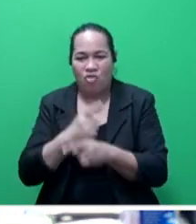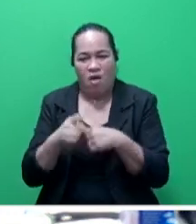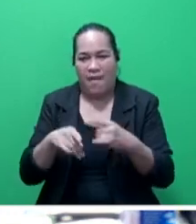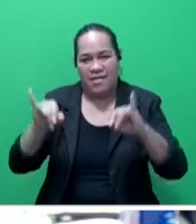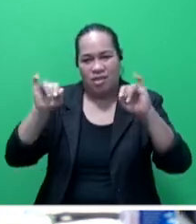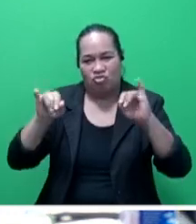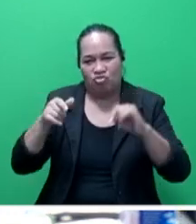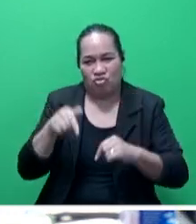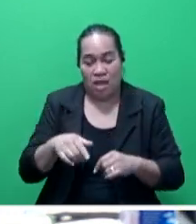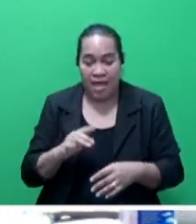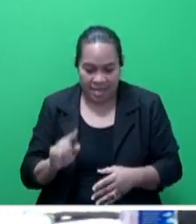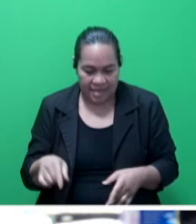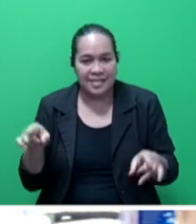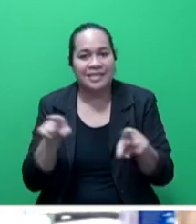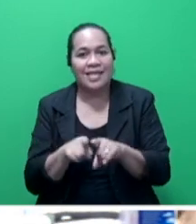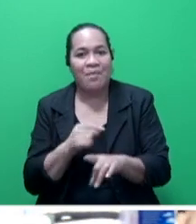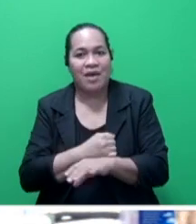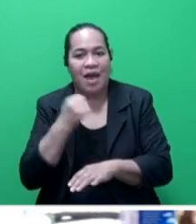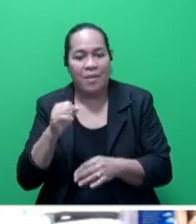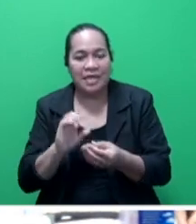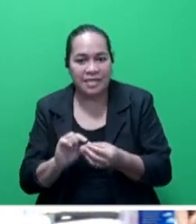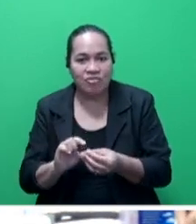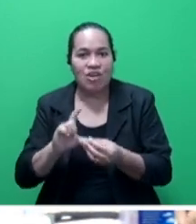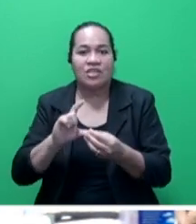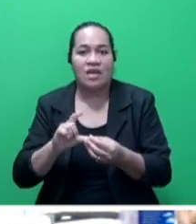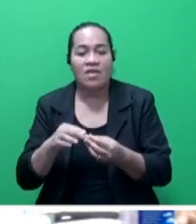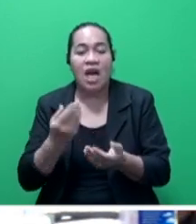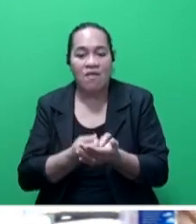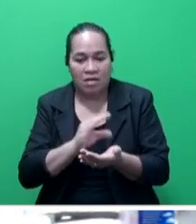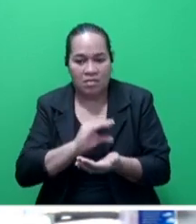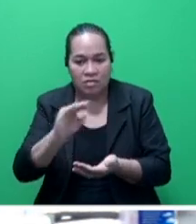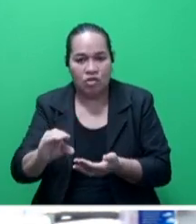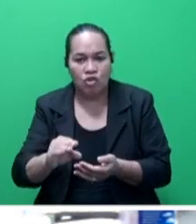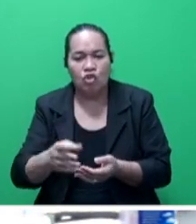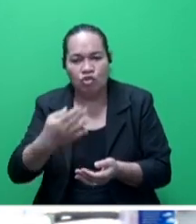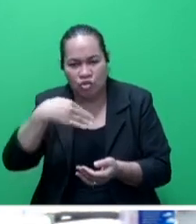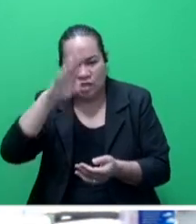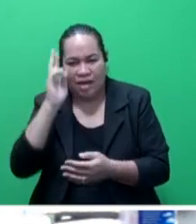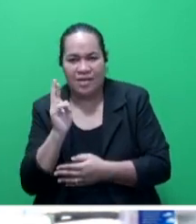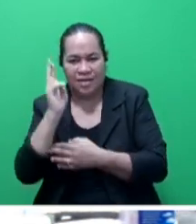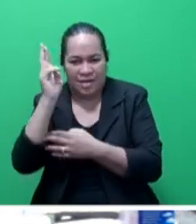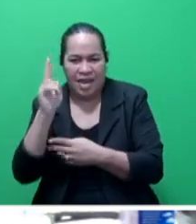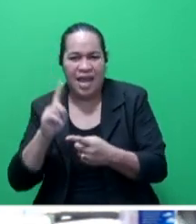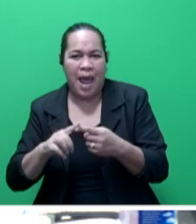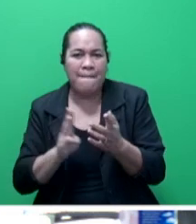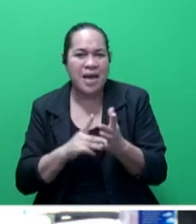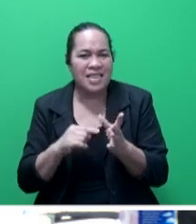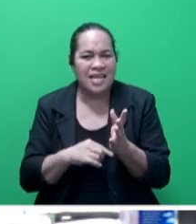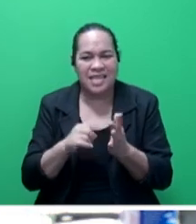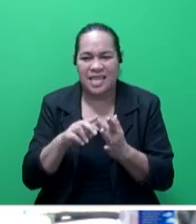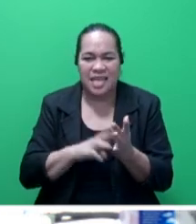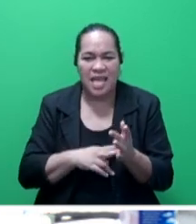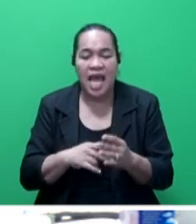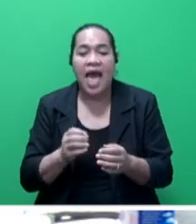sir. This is the same government that increased the allocation to the Turangani Chorus and the maternity clinics and the advisory councillors